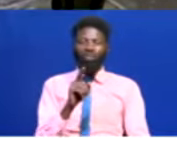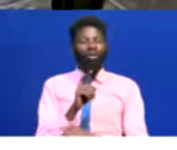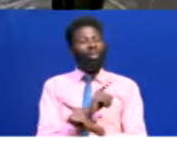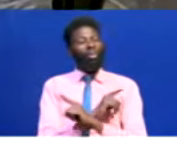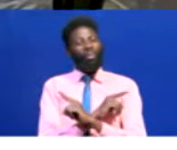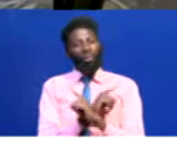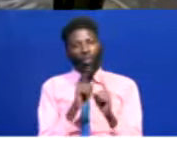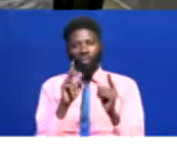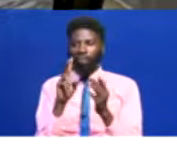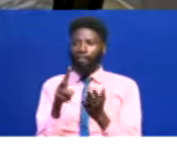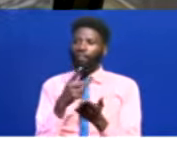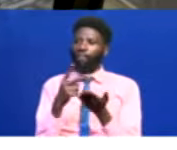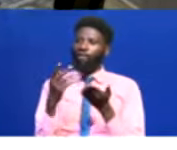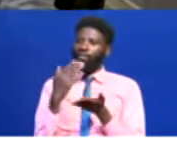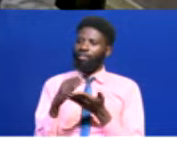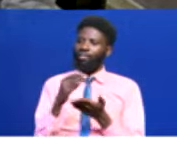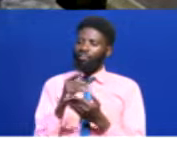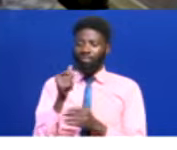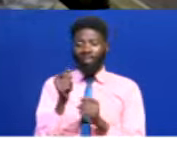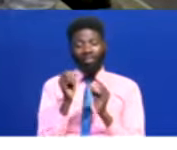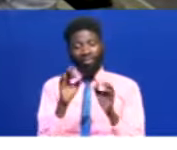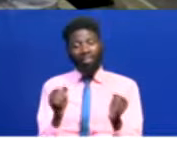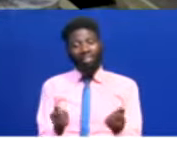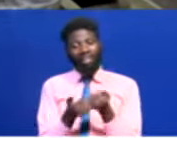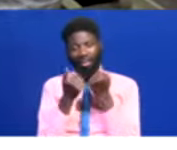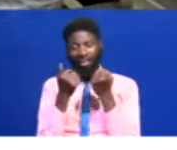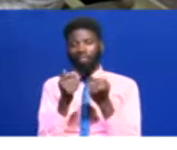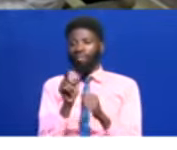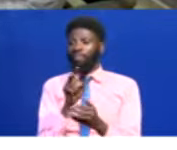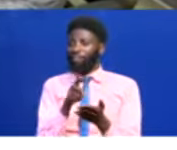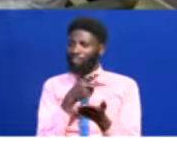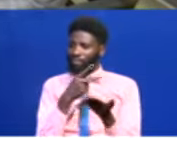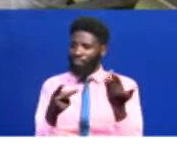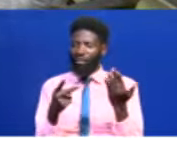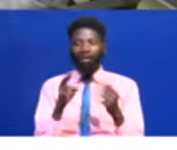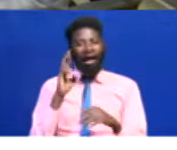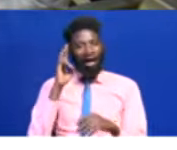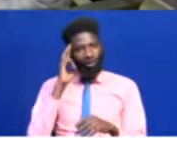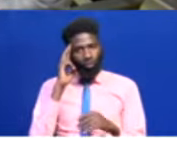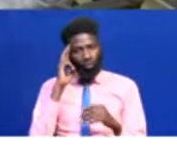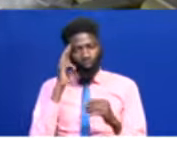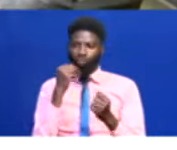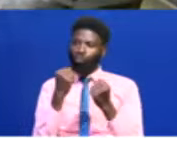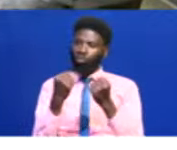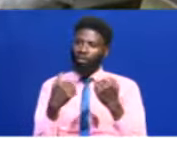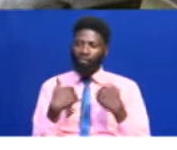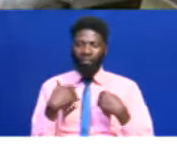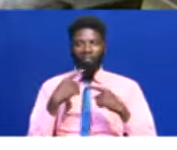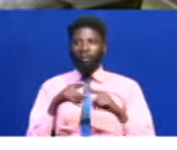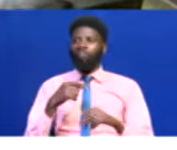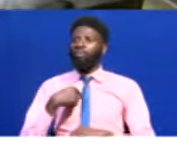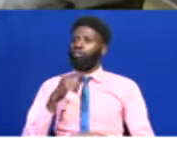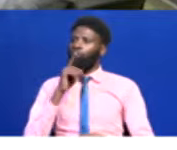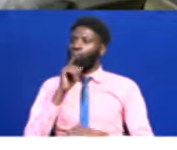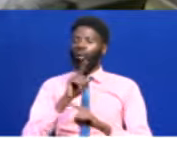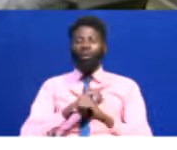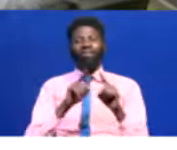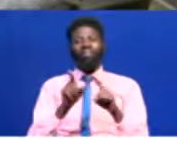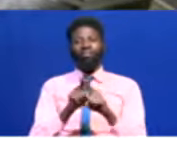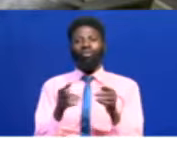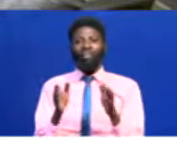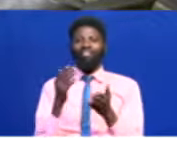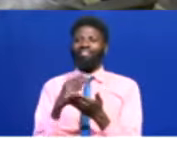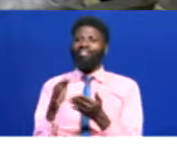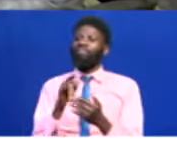default, that even when you default, you should have a very good reason to do that. But I'm sure, unlike rent, most